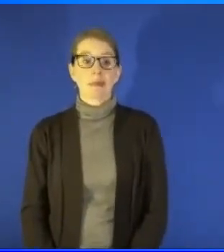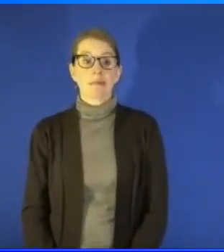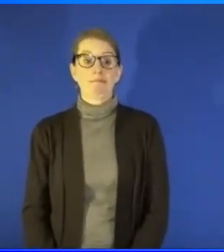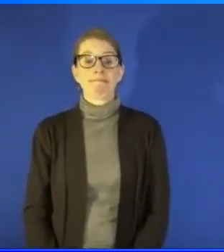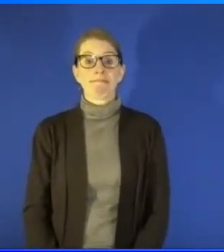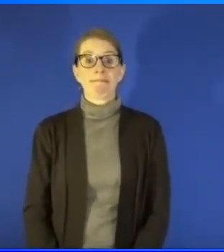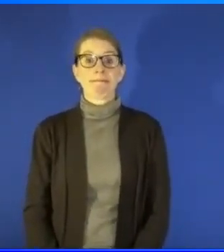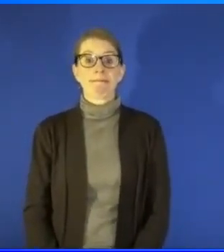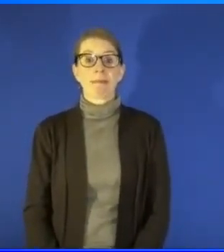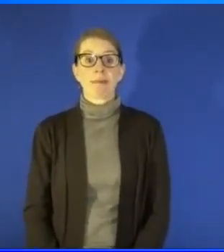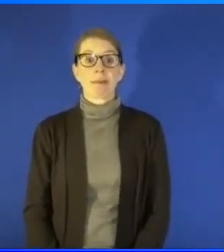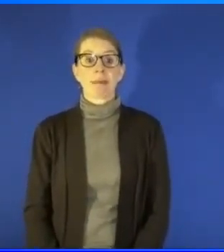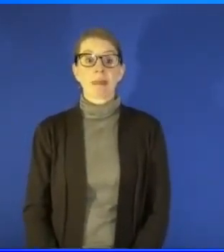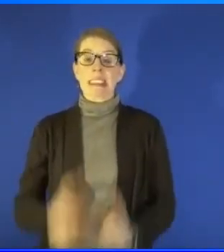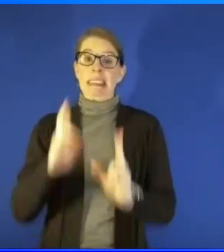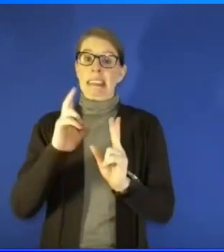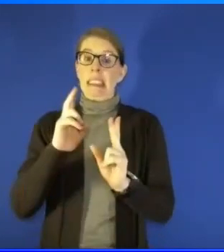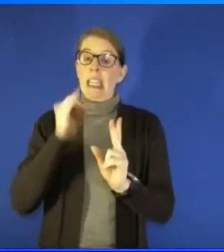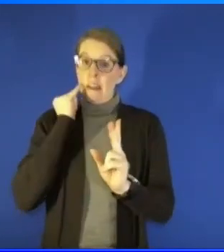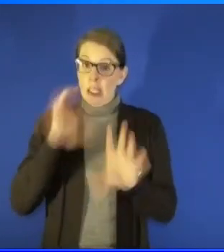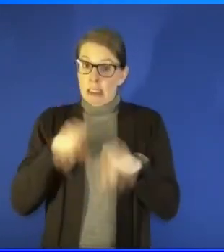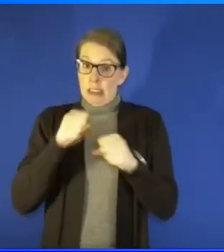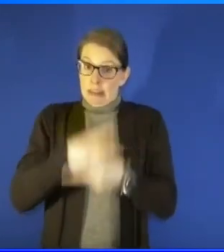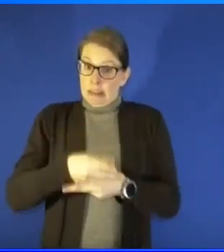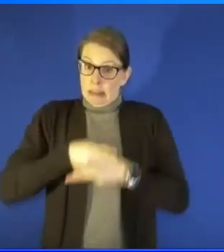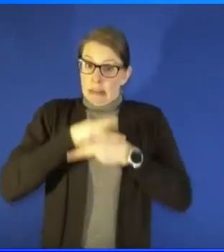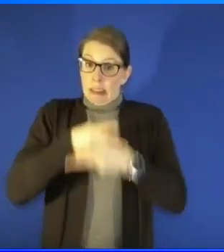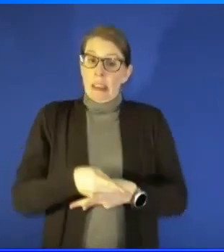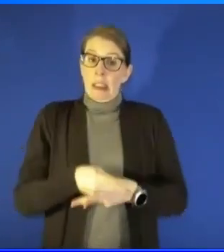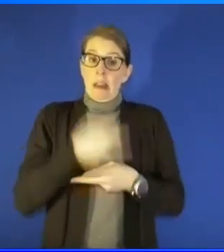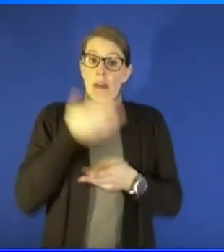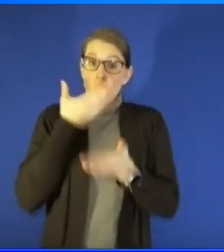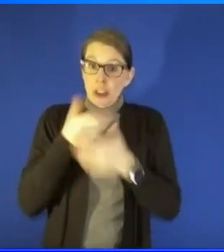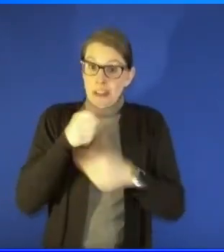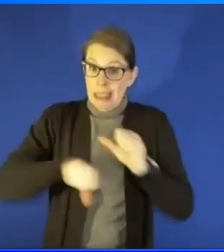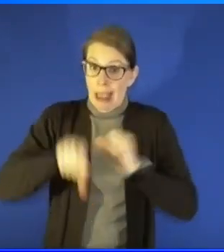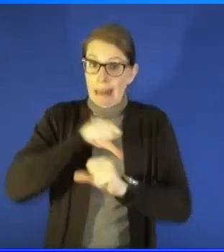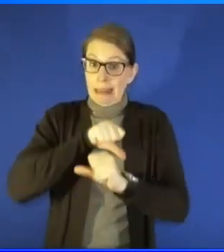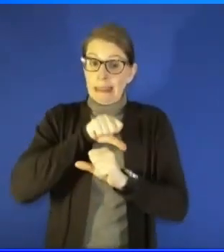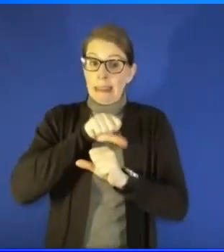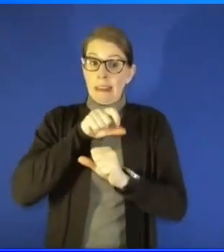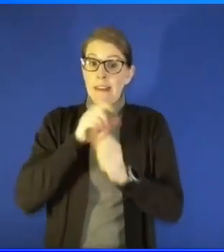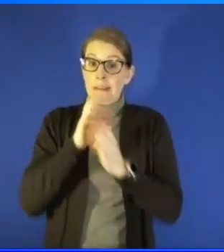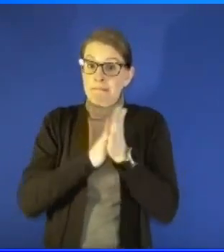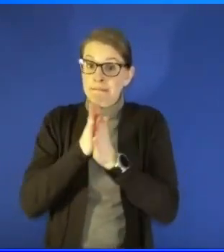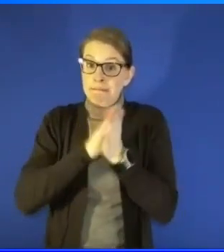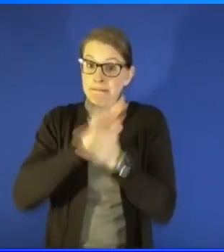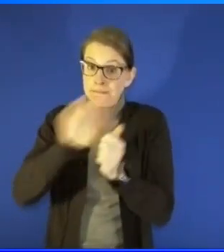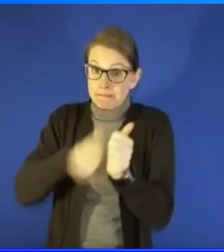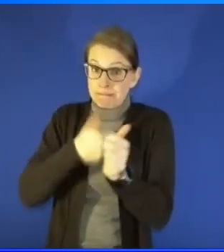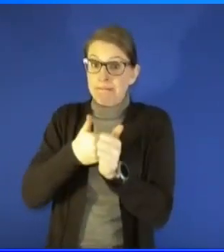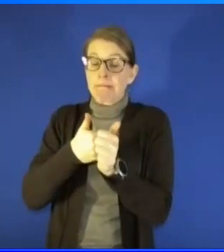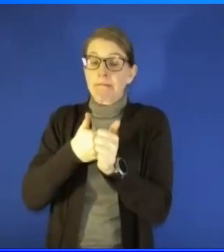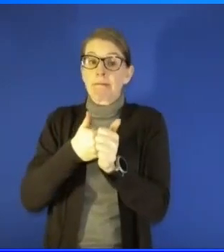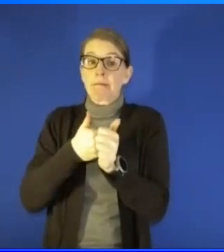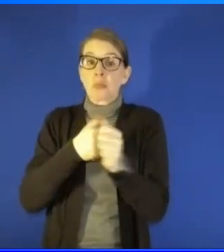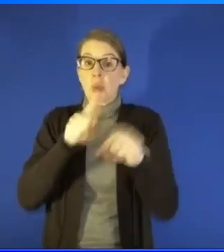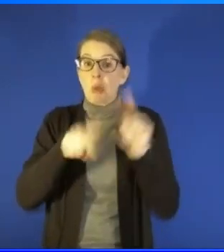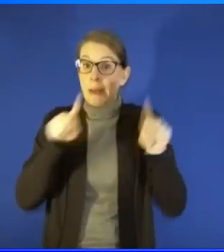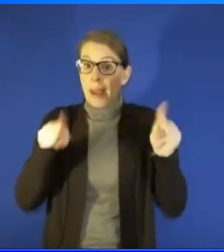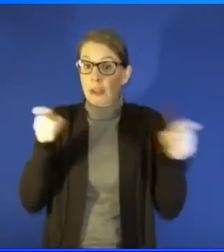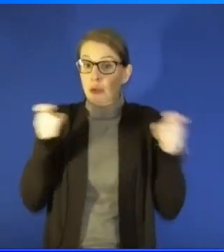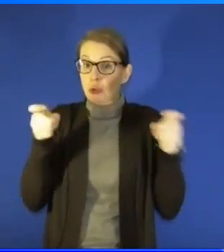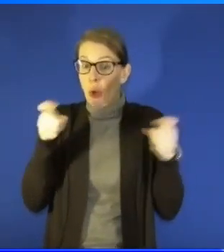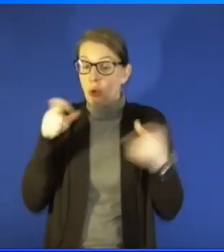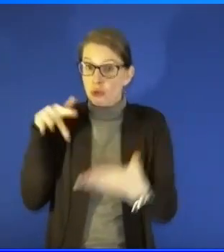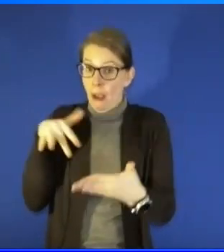do this very carefully, and you do it with good science, good rigor behind randomized controlled trials, you will